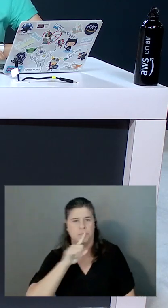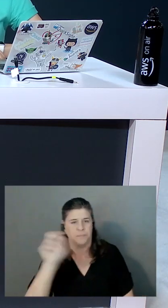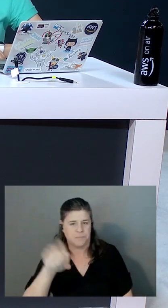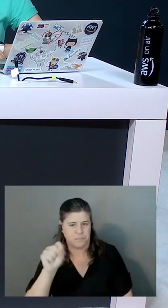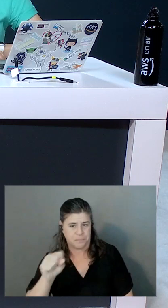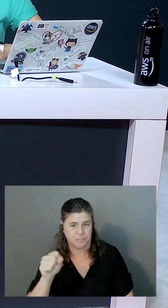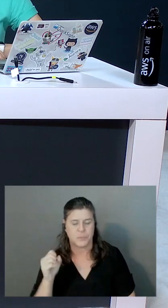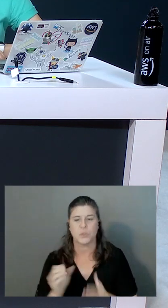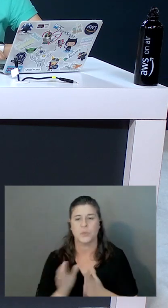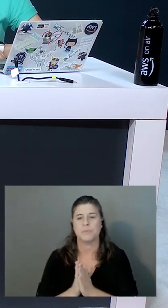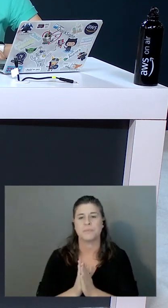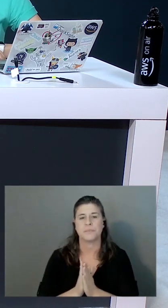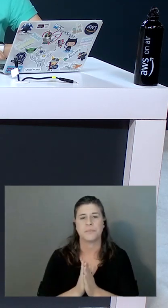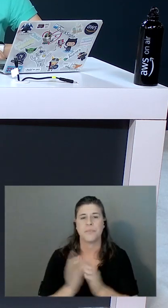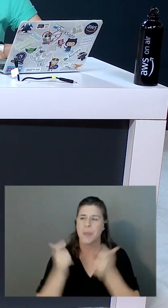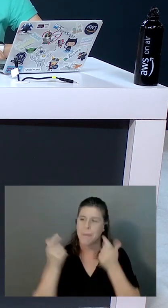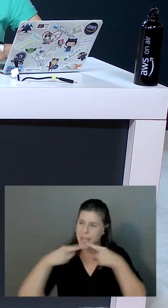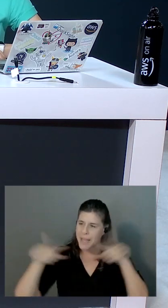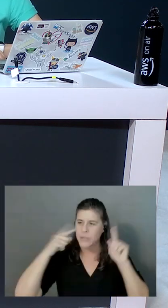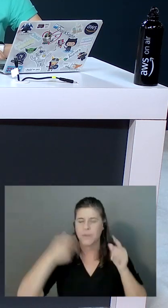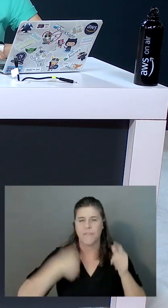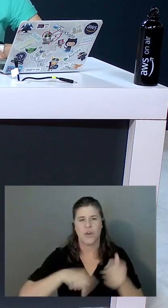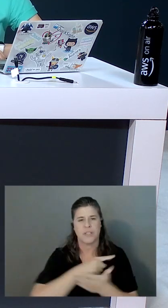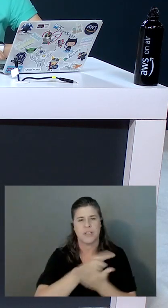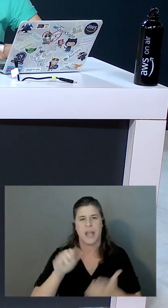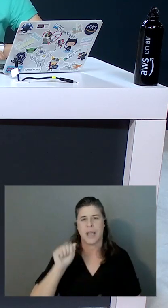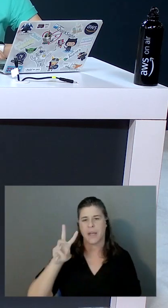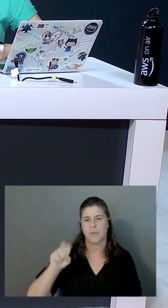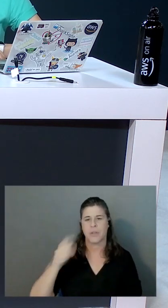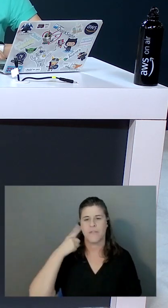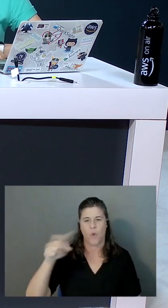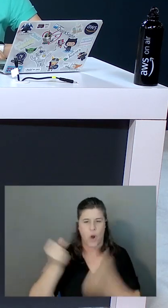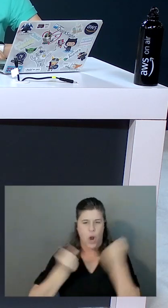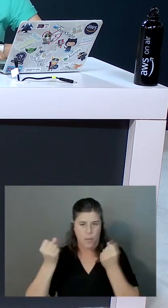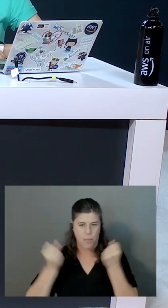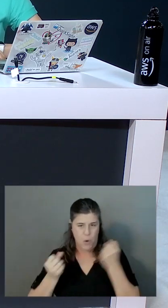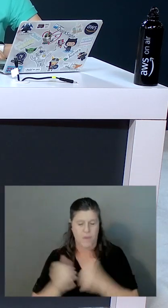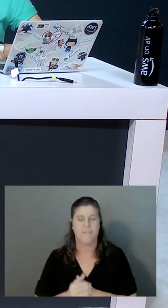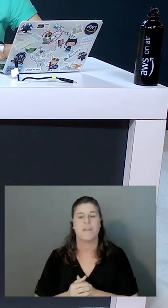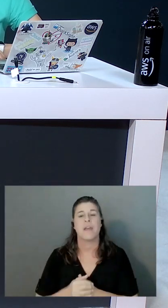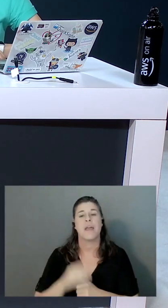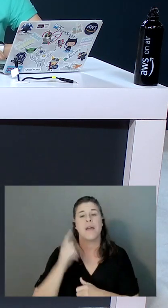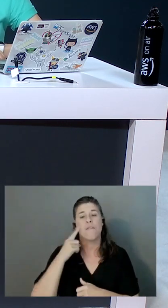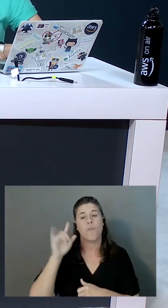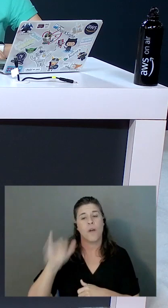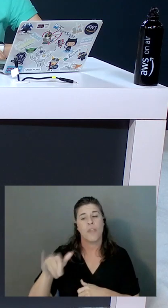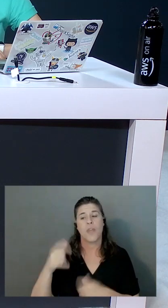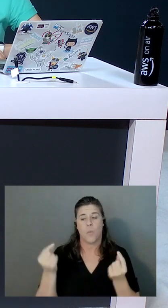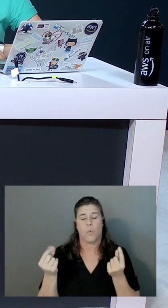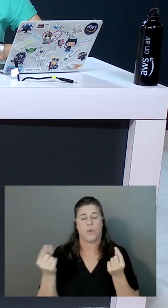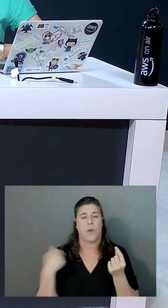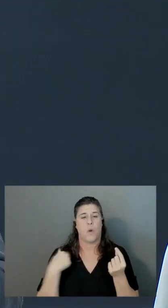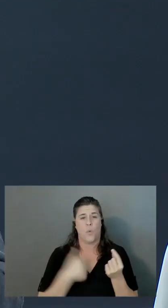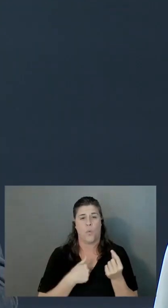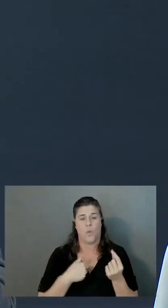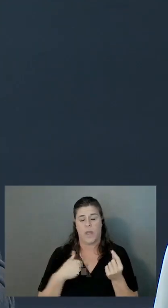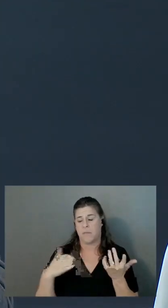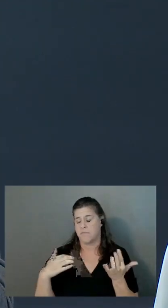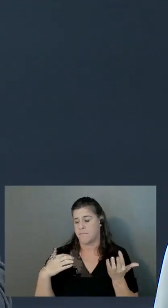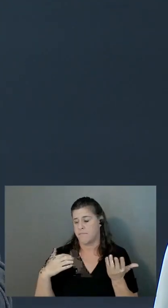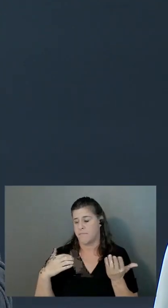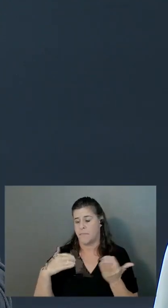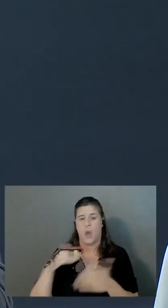big announcement for us this week was AWS for Automotive, and in this, what we've done is we took together all of our